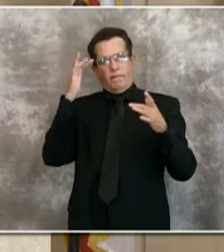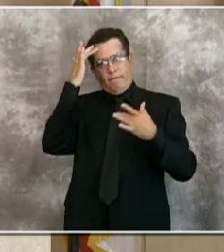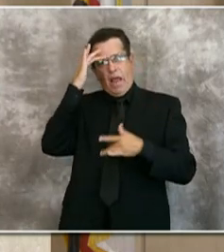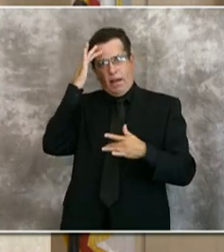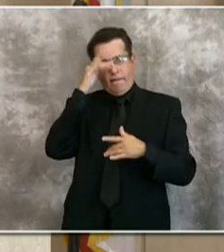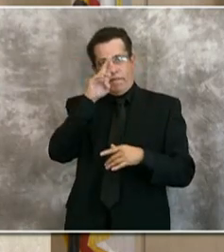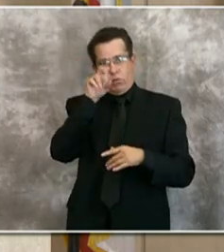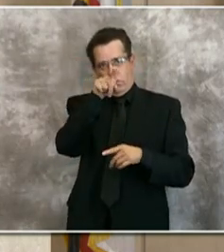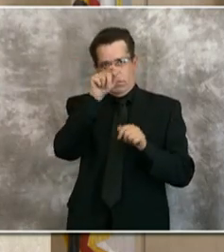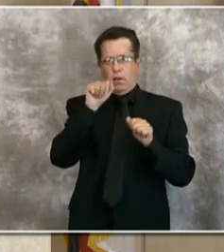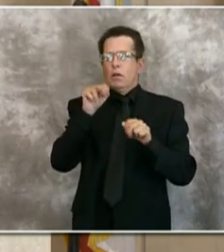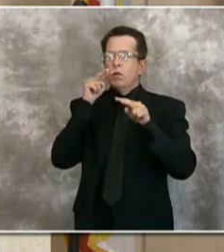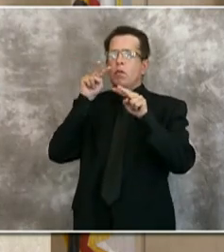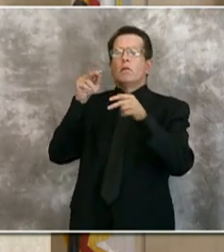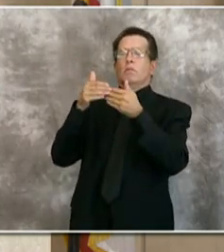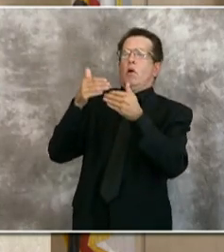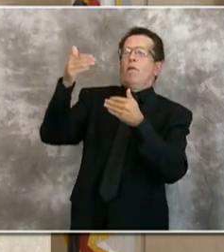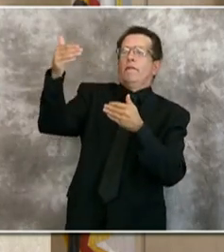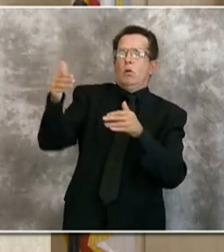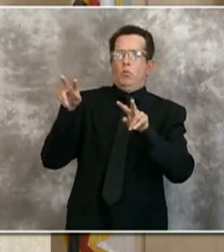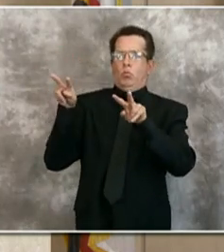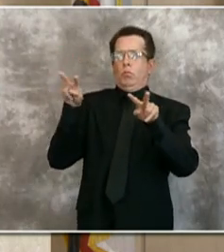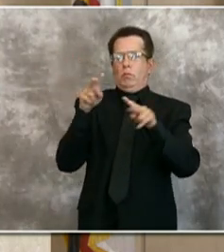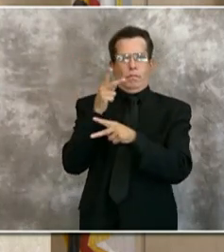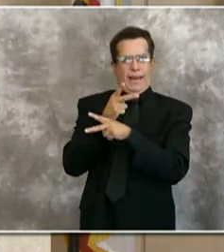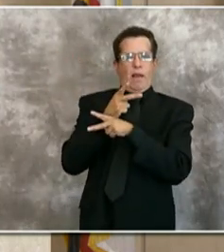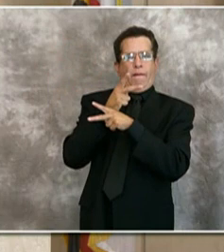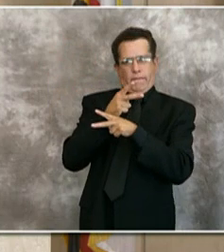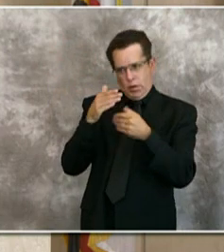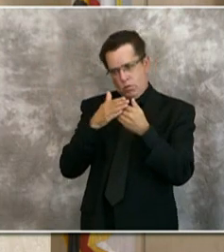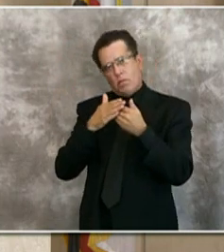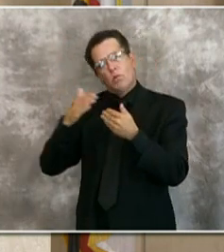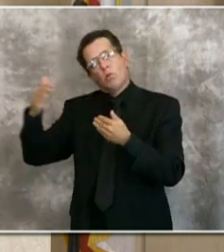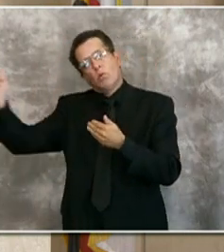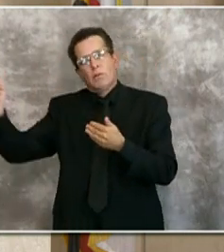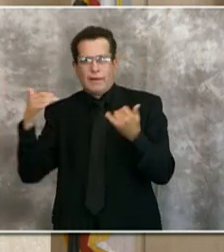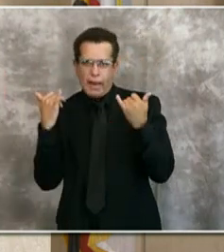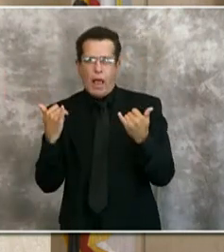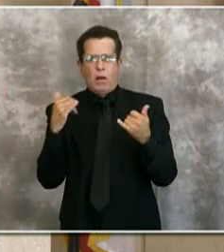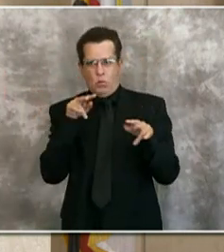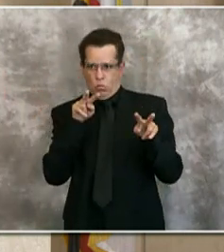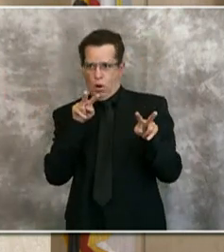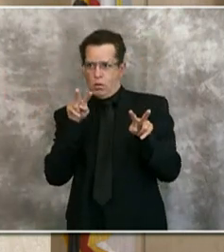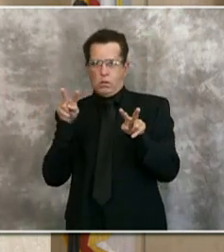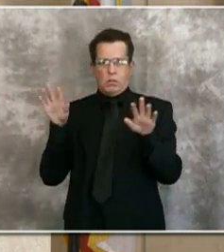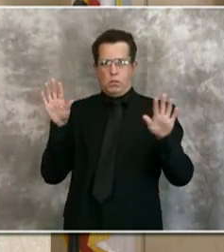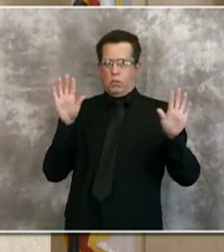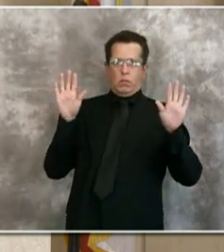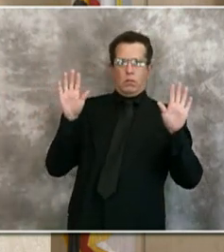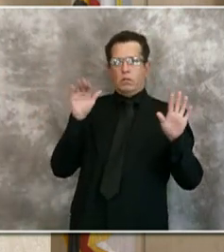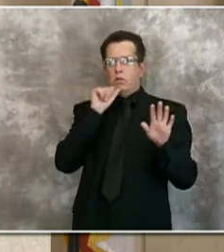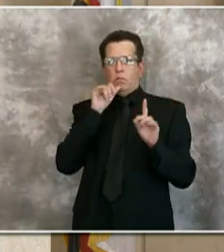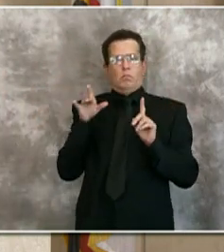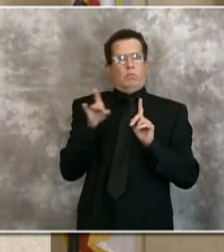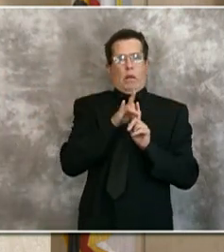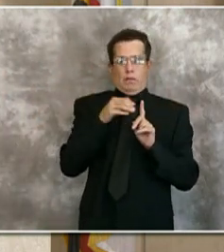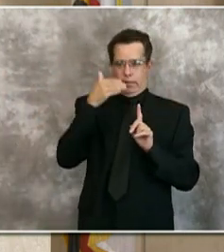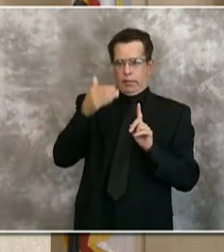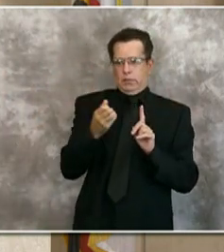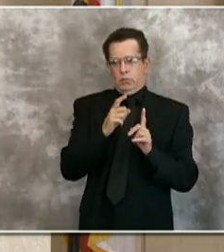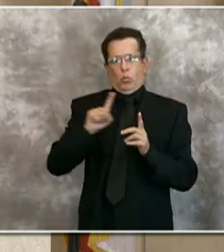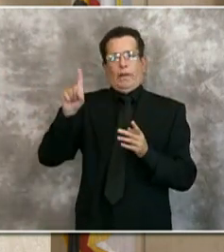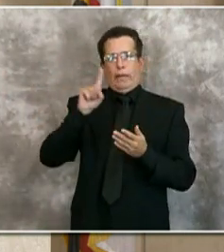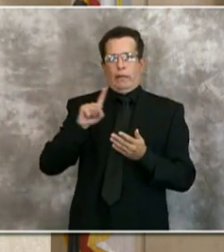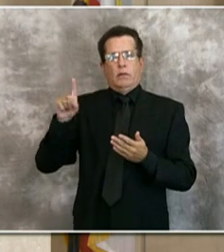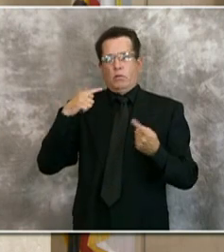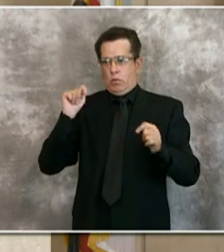virus, and we can look in foresight and take those actions now and stick to them over the next number of weeks so that we can